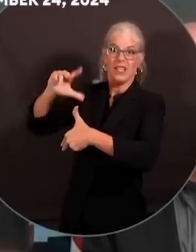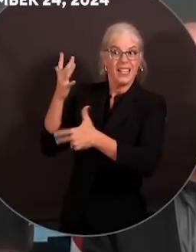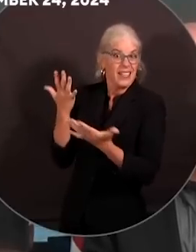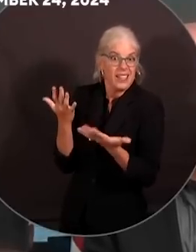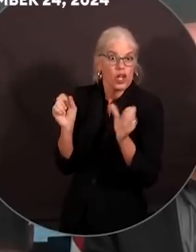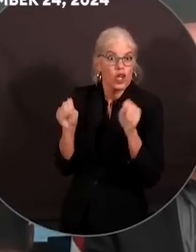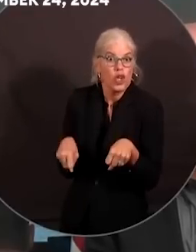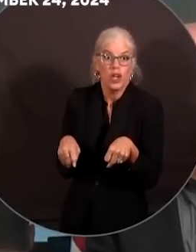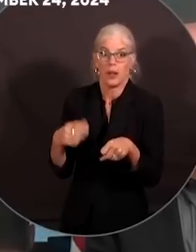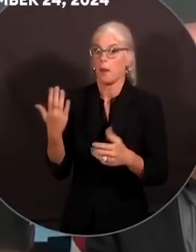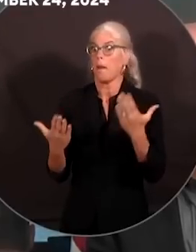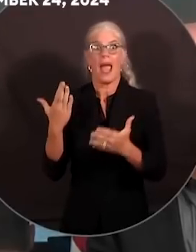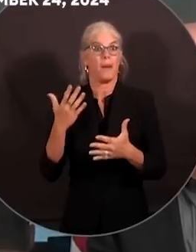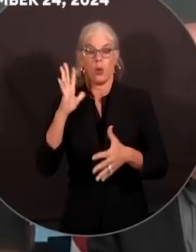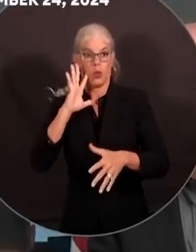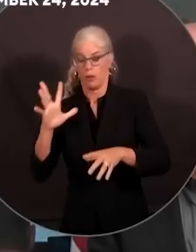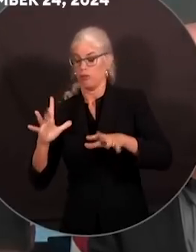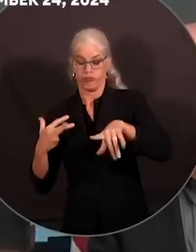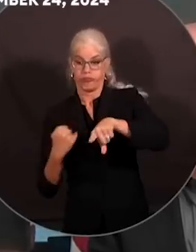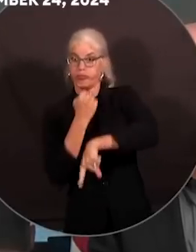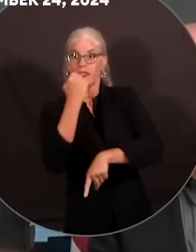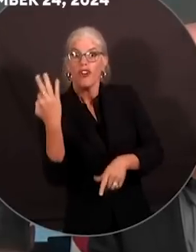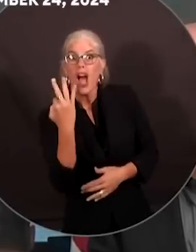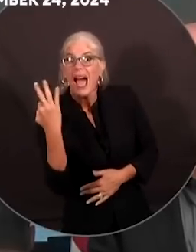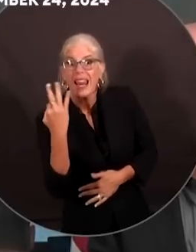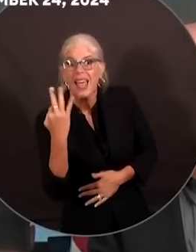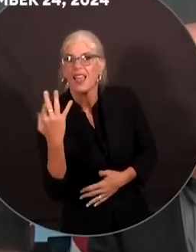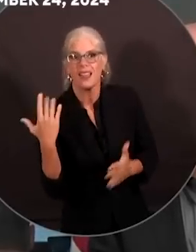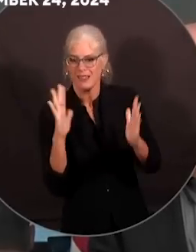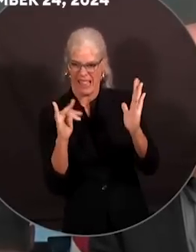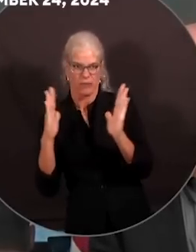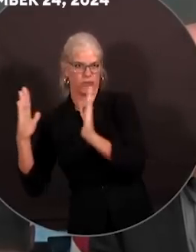Friday morning impacts if the storm takes longer.